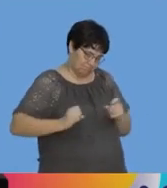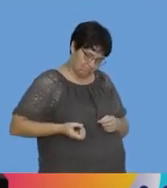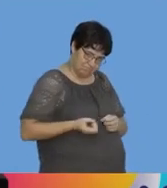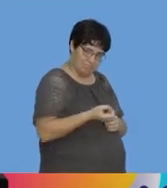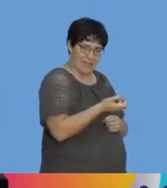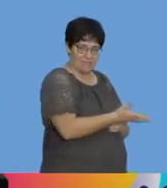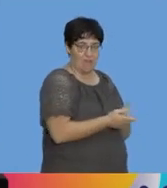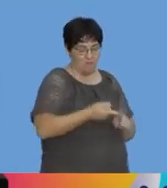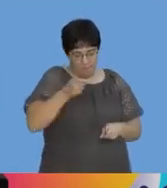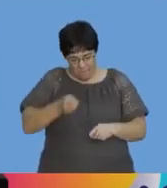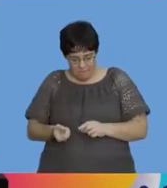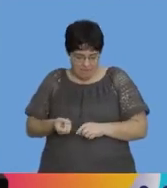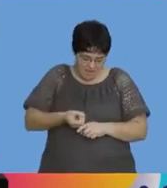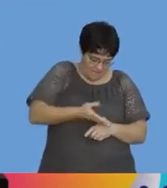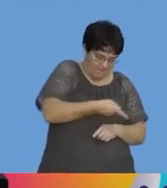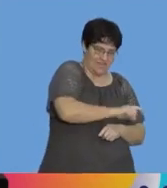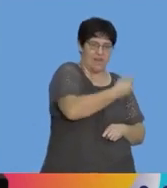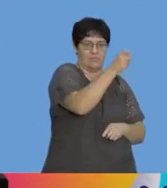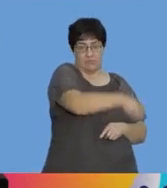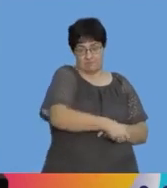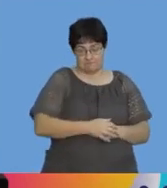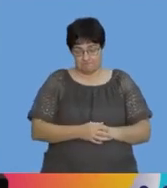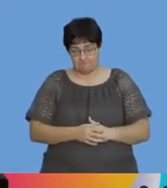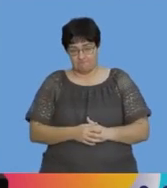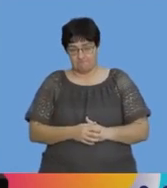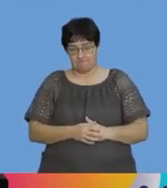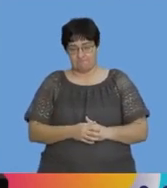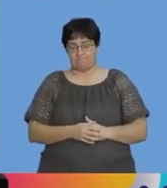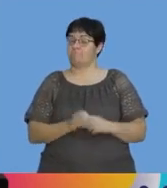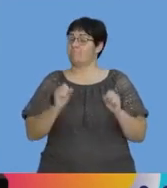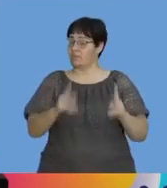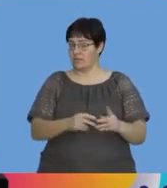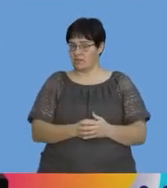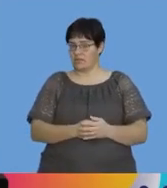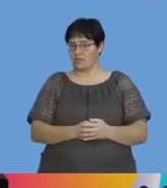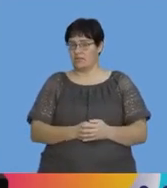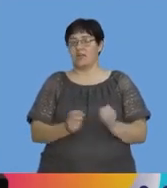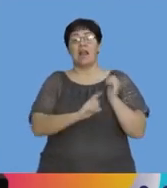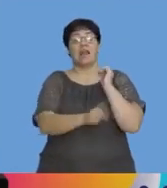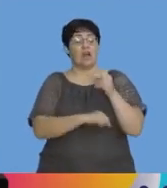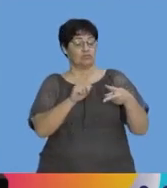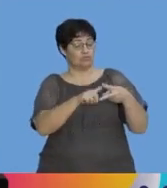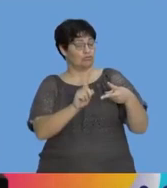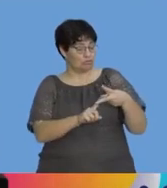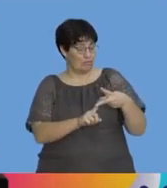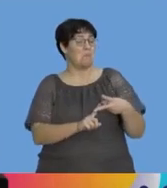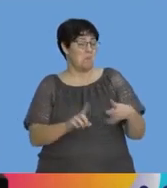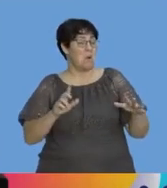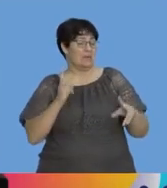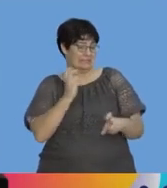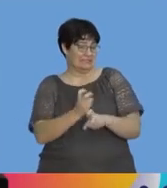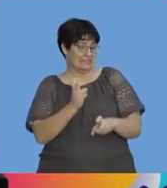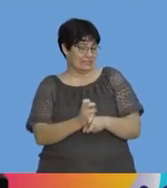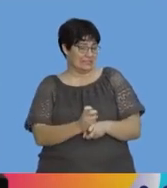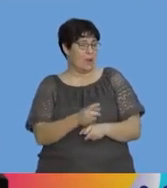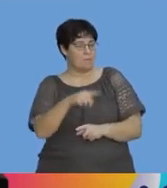the virus can be transmitted from one individual to the next. Okay, so the last two